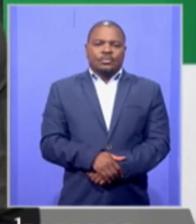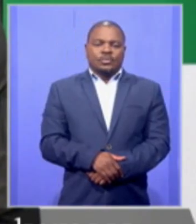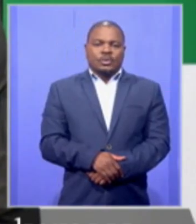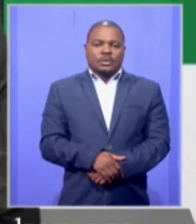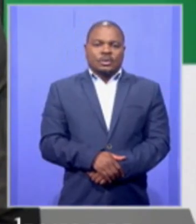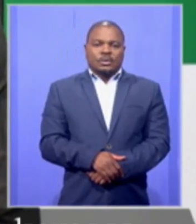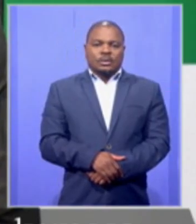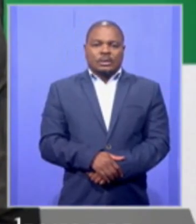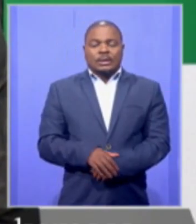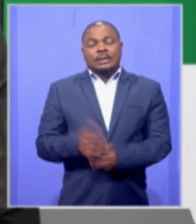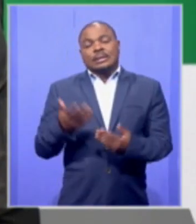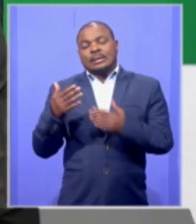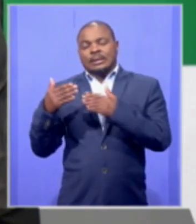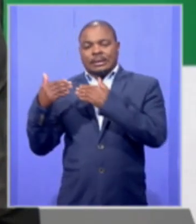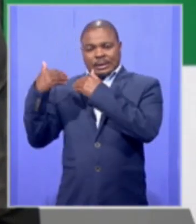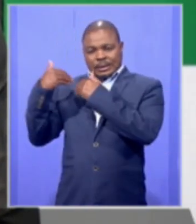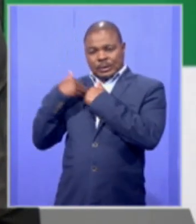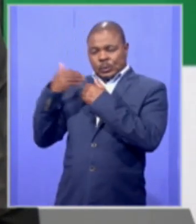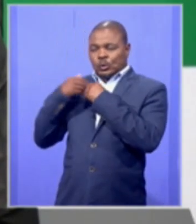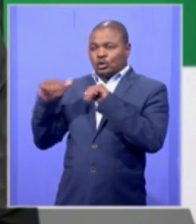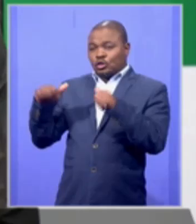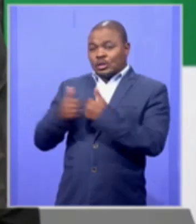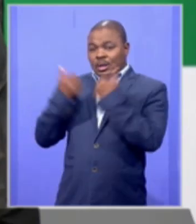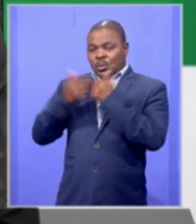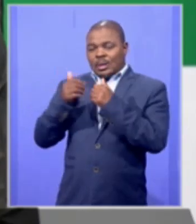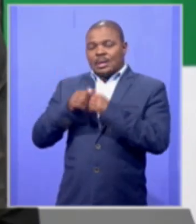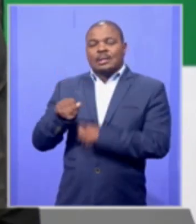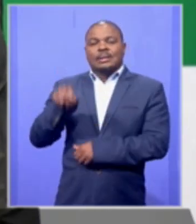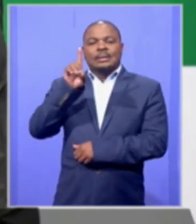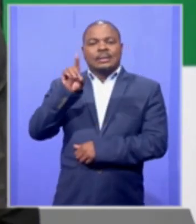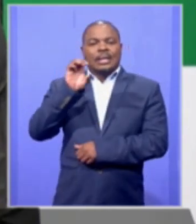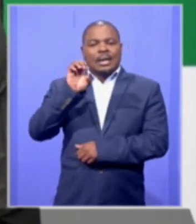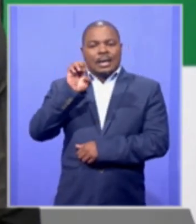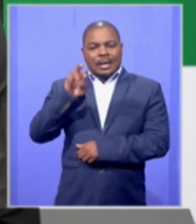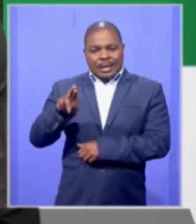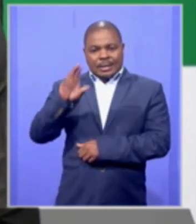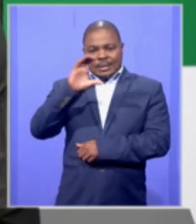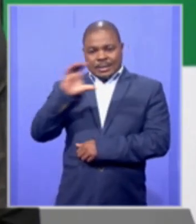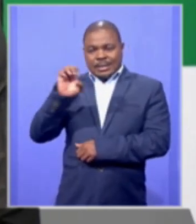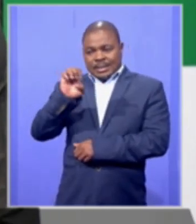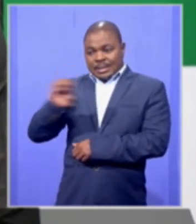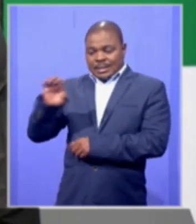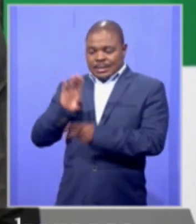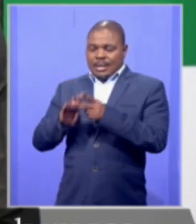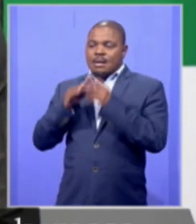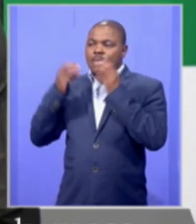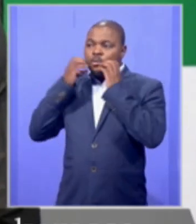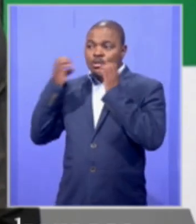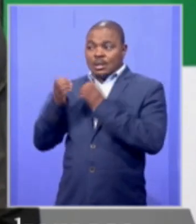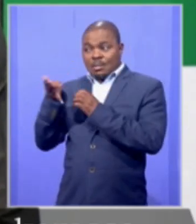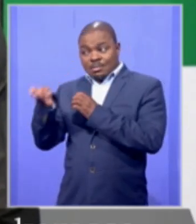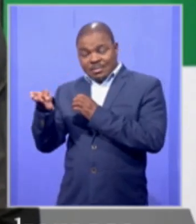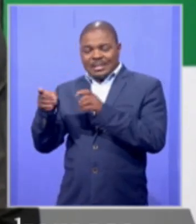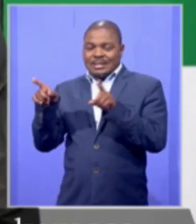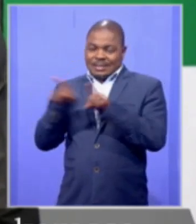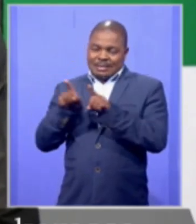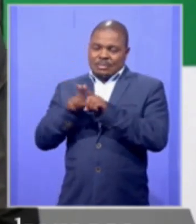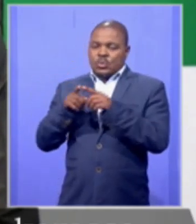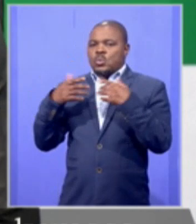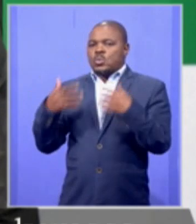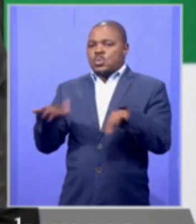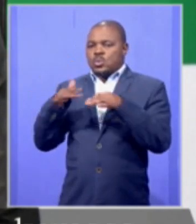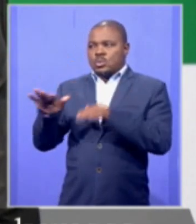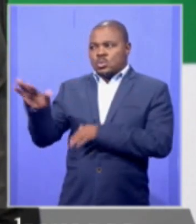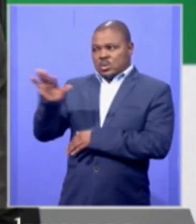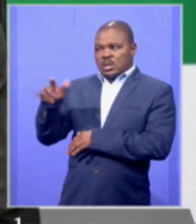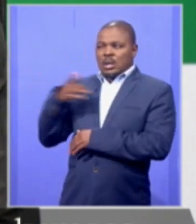There are security challenges in the Eastern Democratic Republic of Congo and in Mozambique. The situation remains a concern